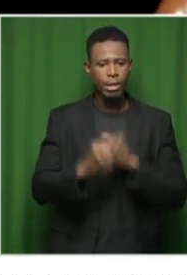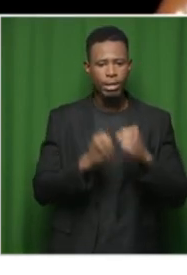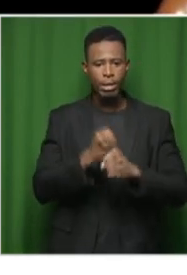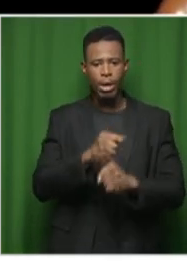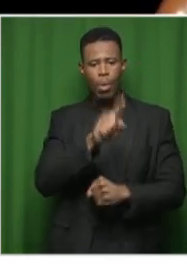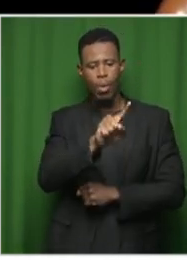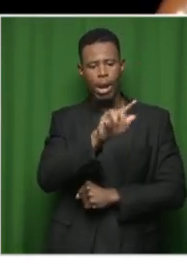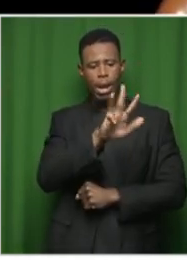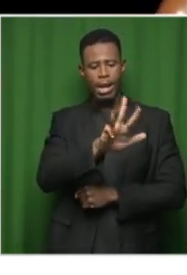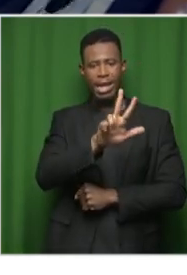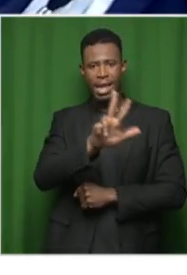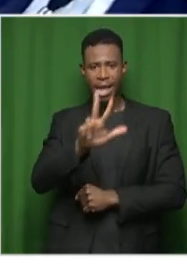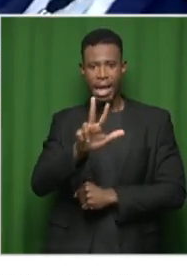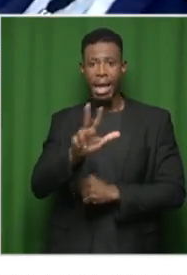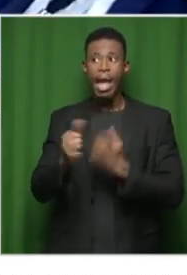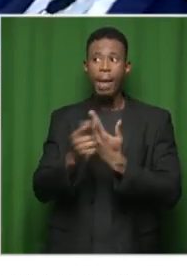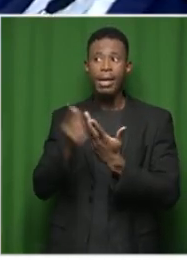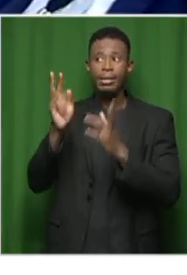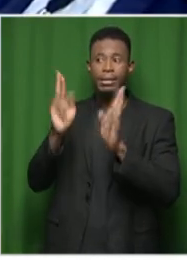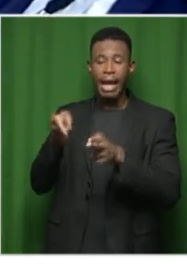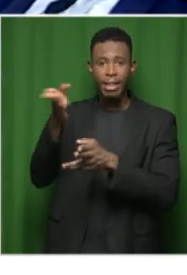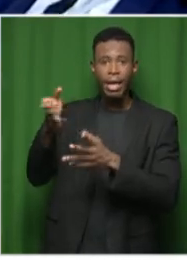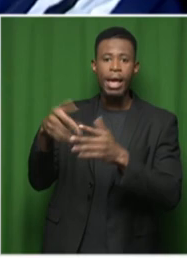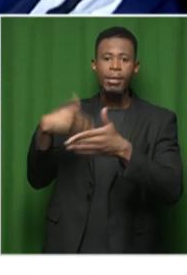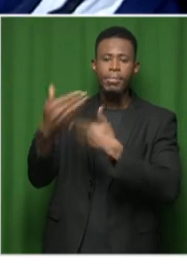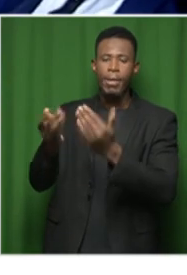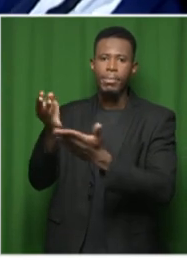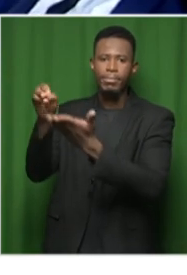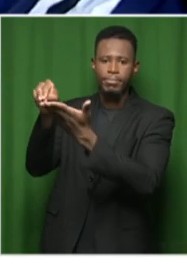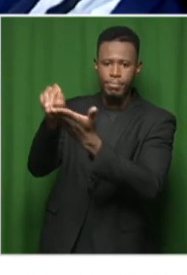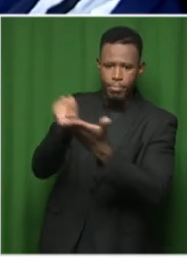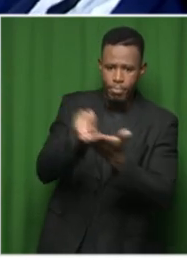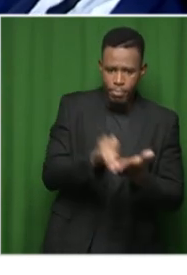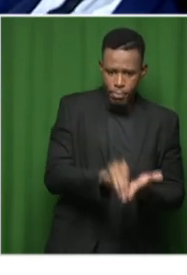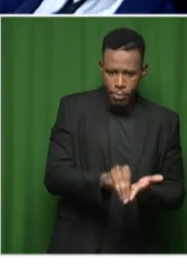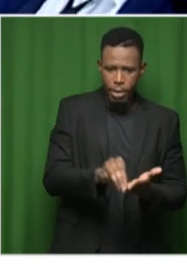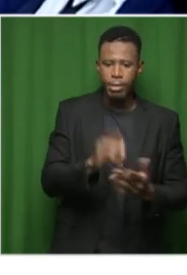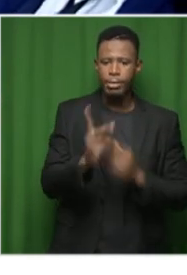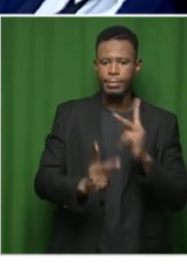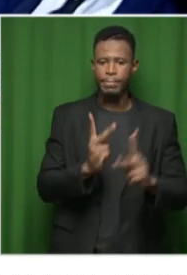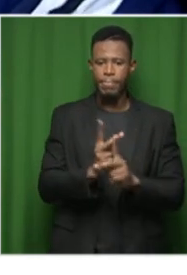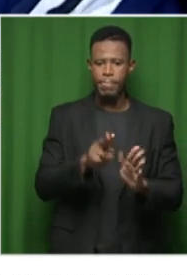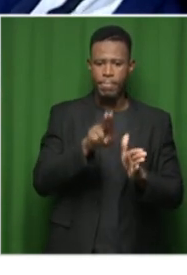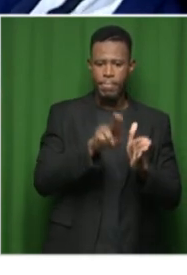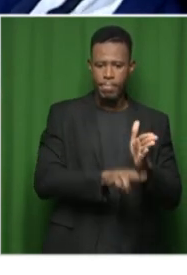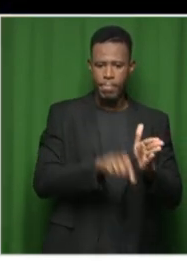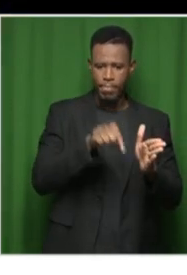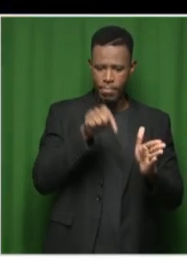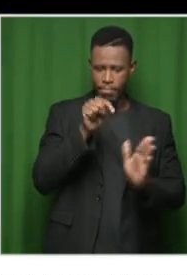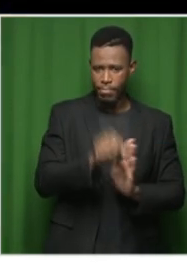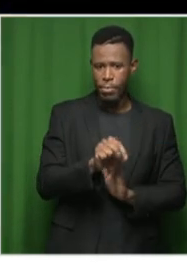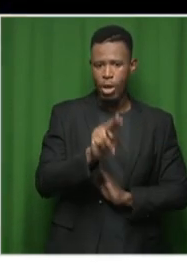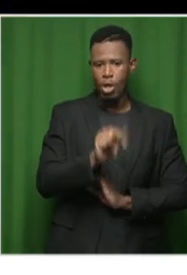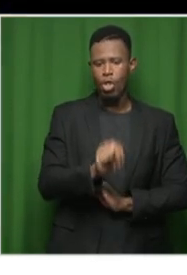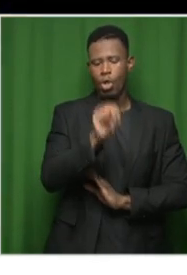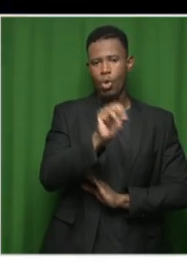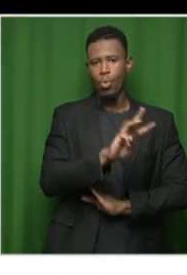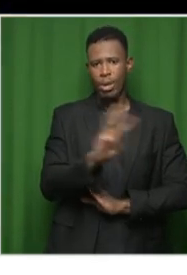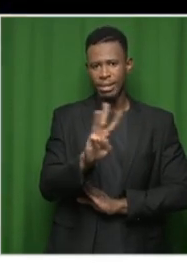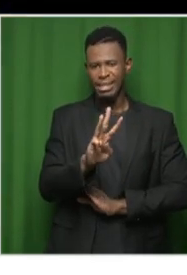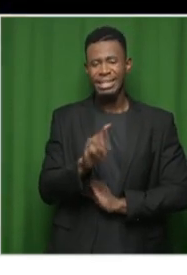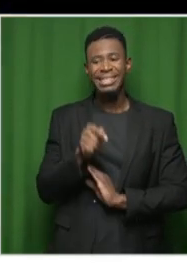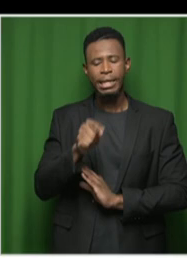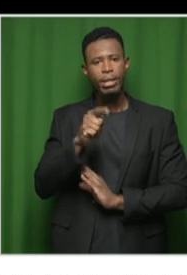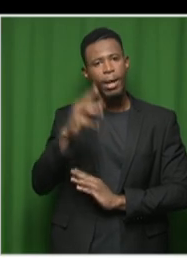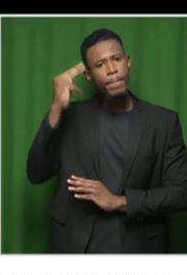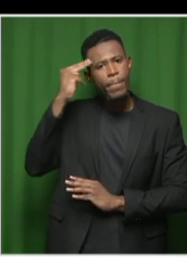in 2015 in his home village of Pela near Swartregens in the Northwest. Organizers of the memorial